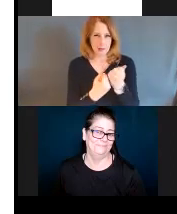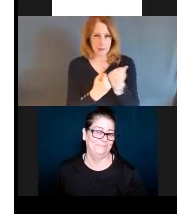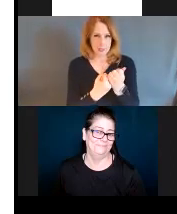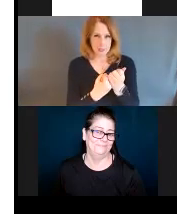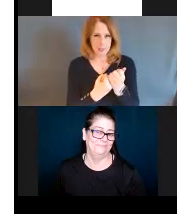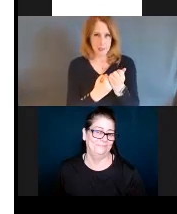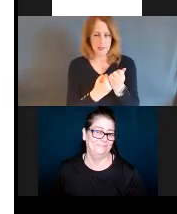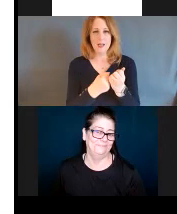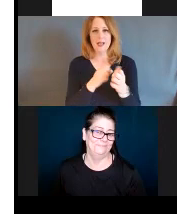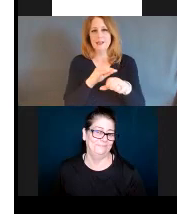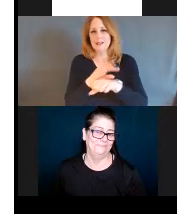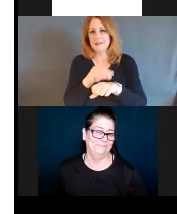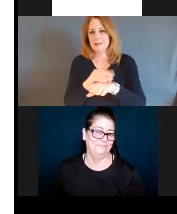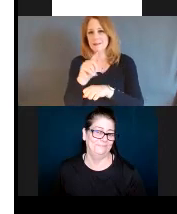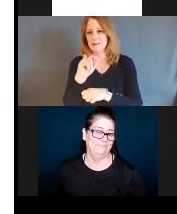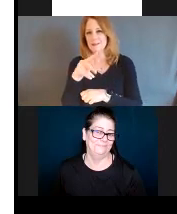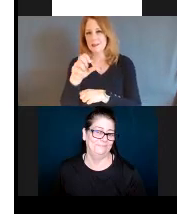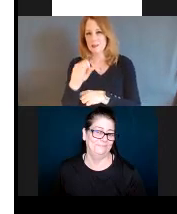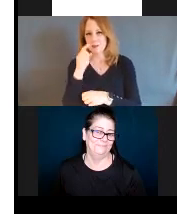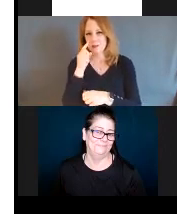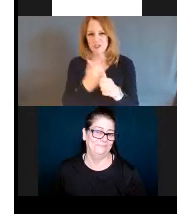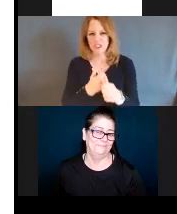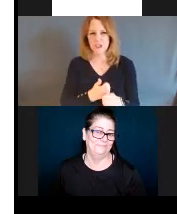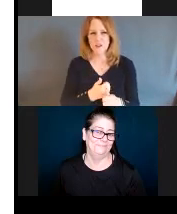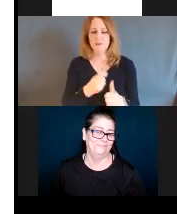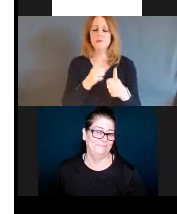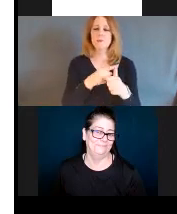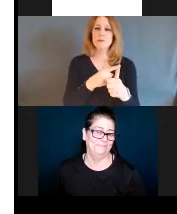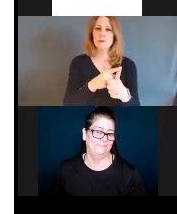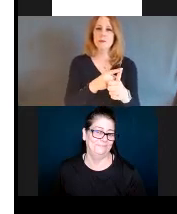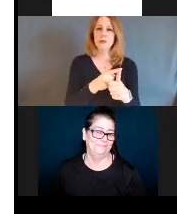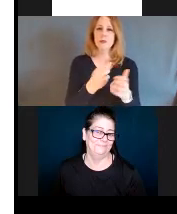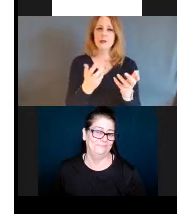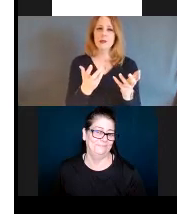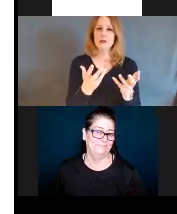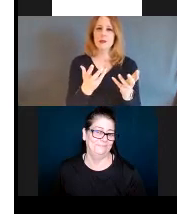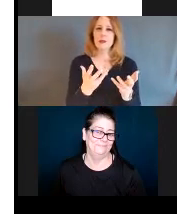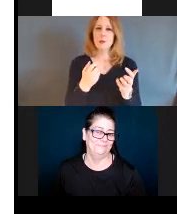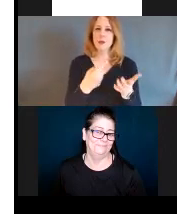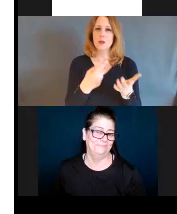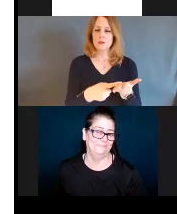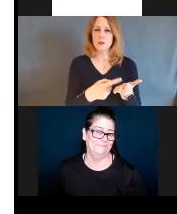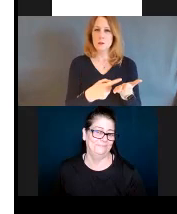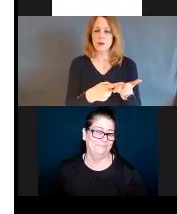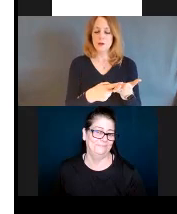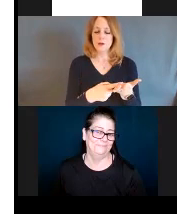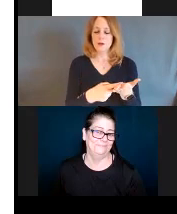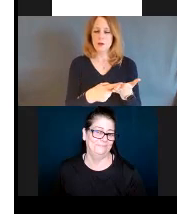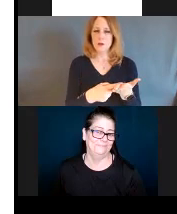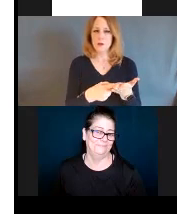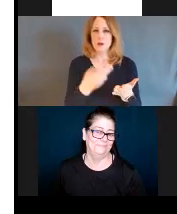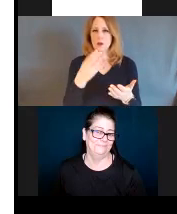for each one of those. So the first one I want to talk about is I want to talk a little bit about